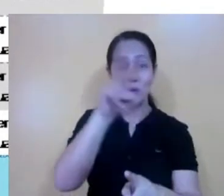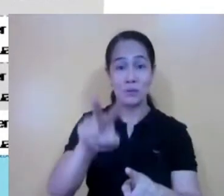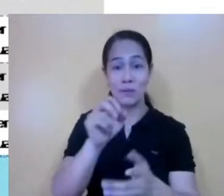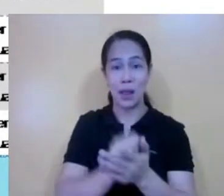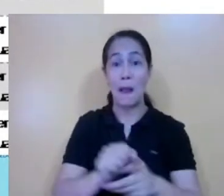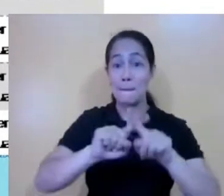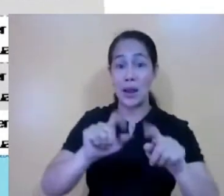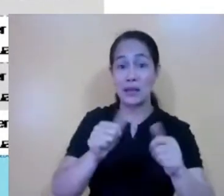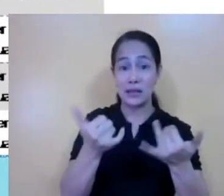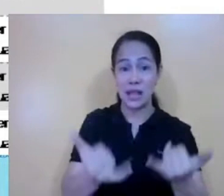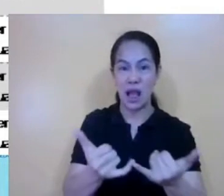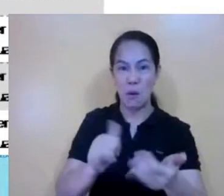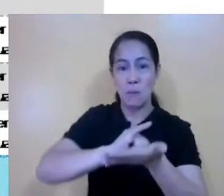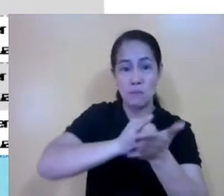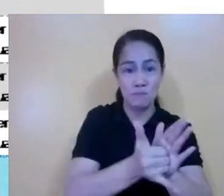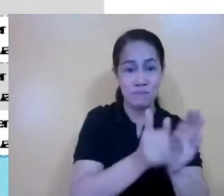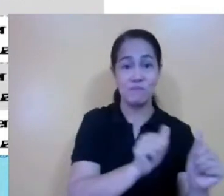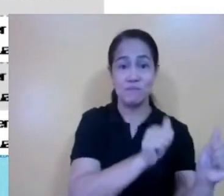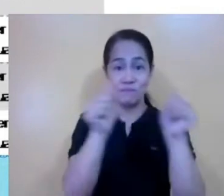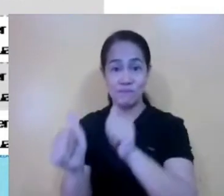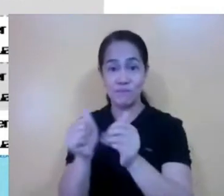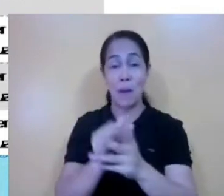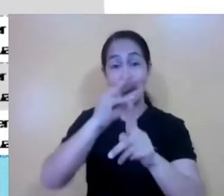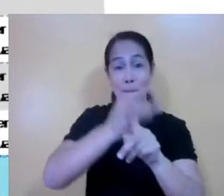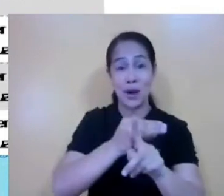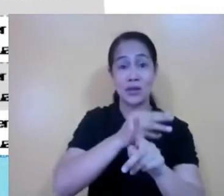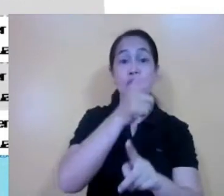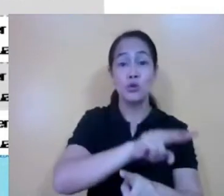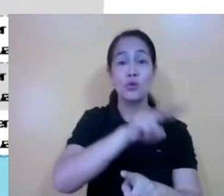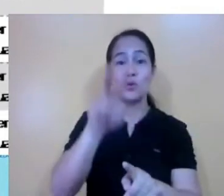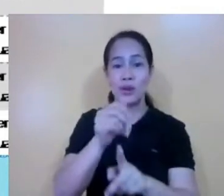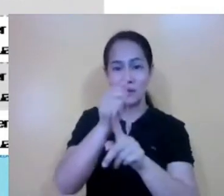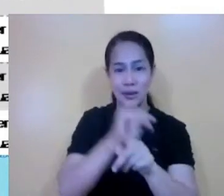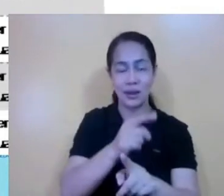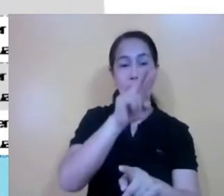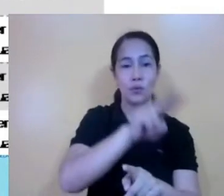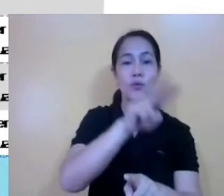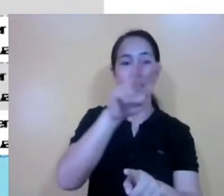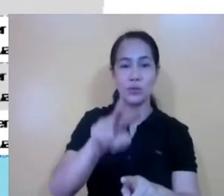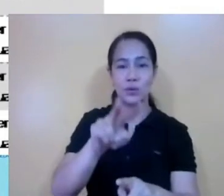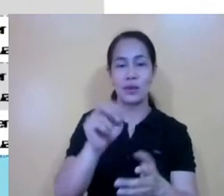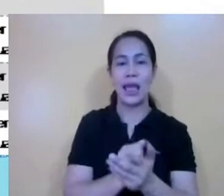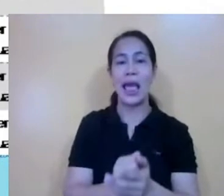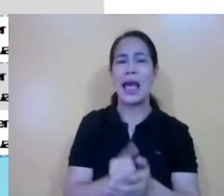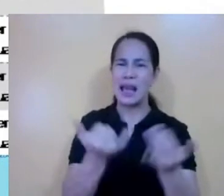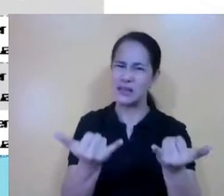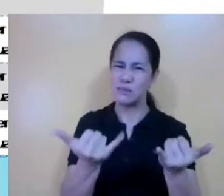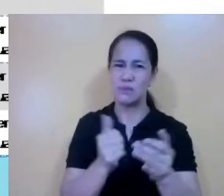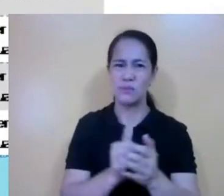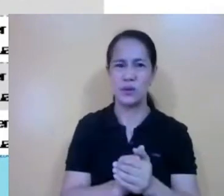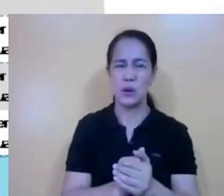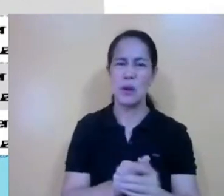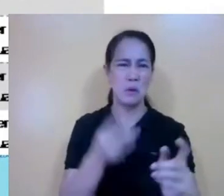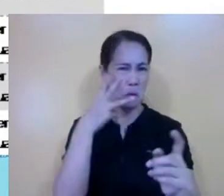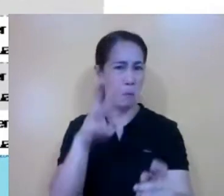it from March 2022 to April 2022. So at this point in time, when you are watching this, your